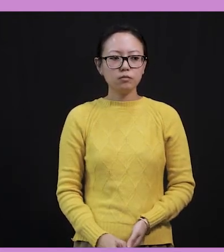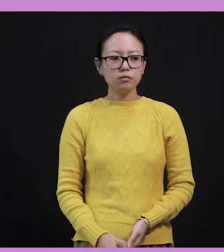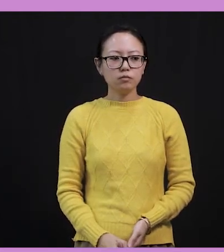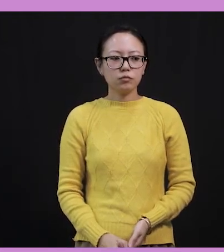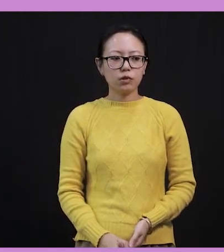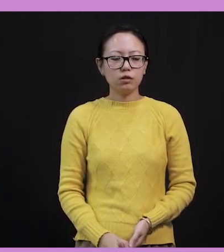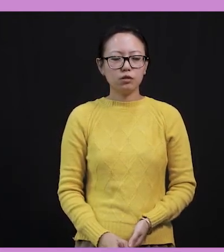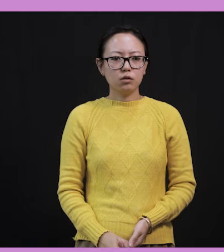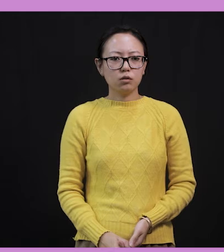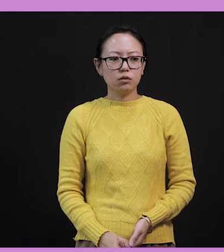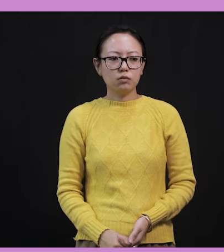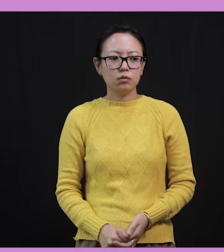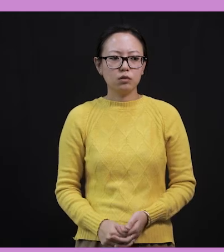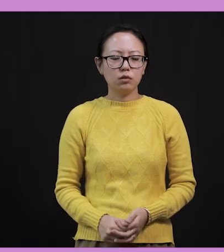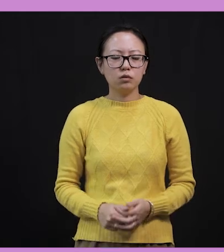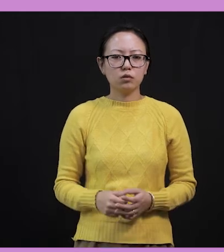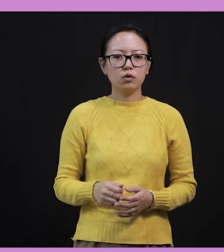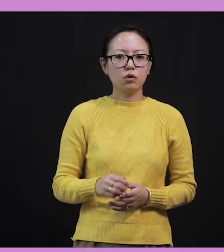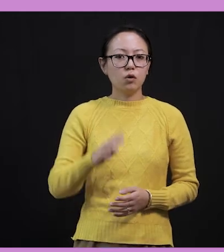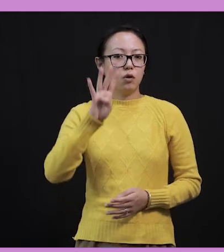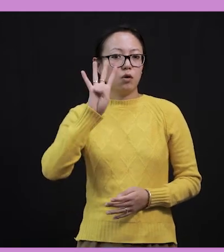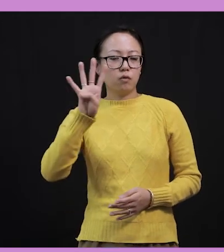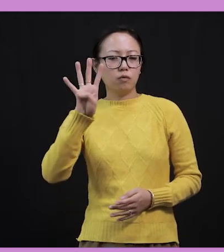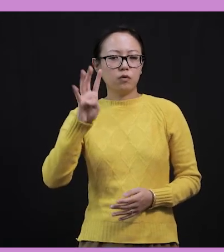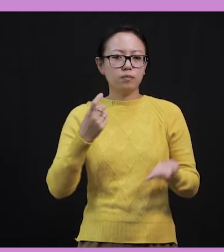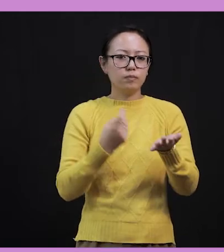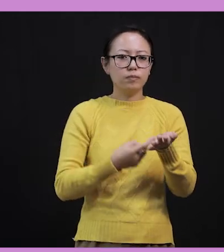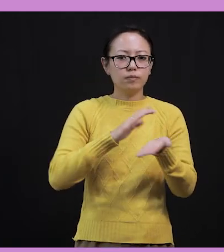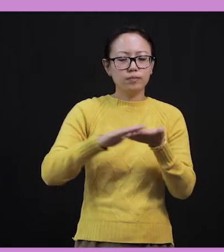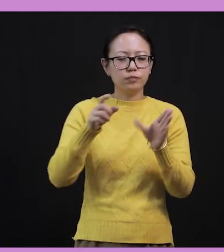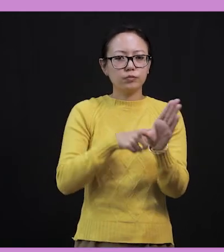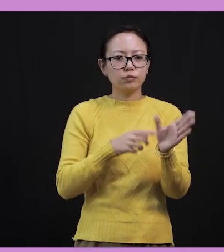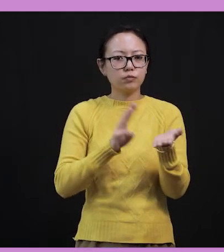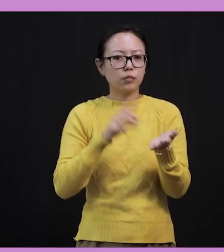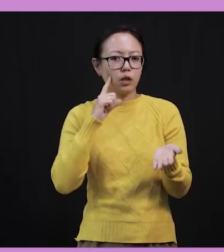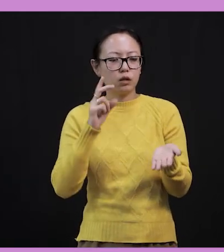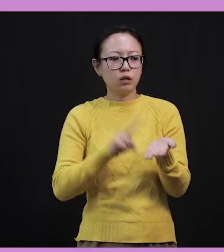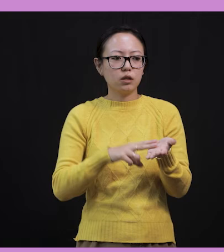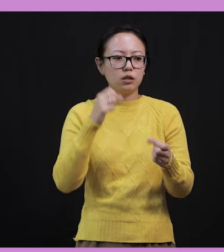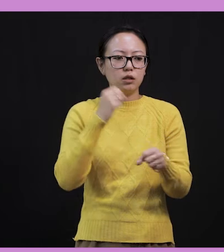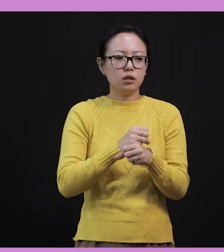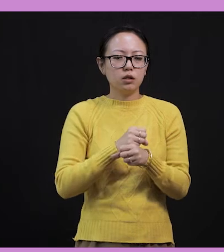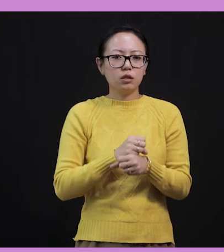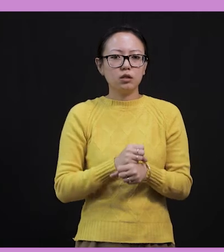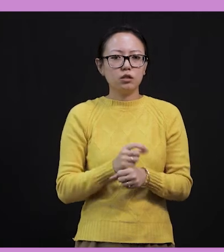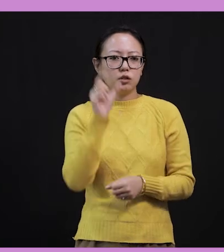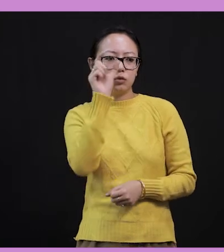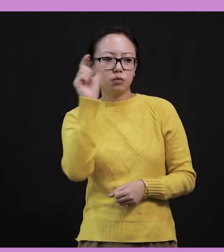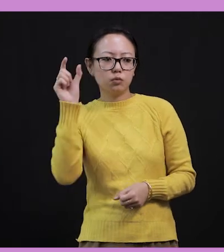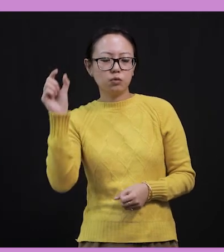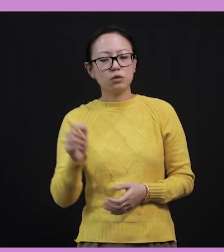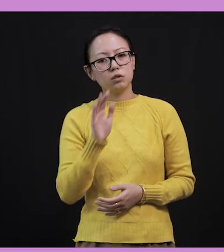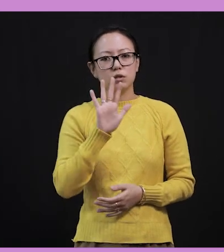There are 4 pairs of rhyming words in the poem. Say them aloud. So I